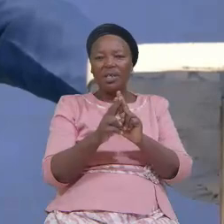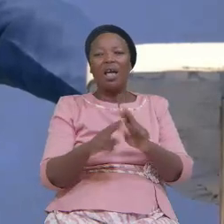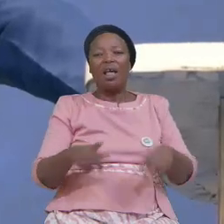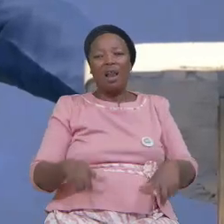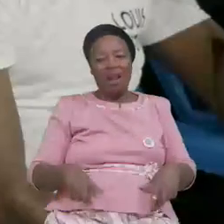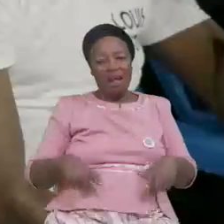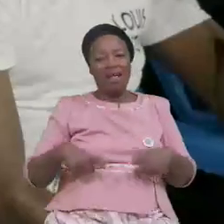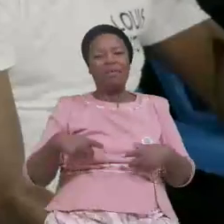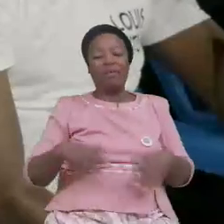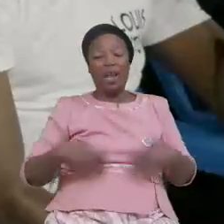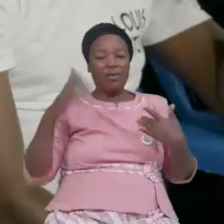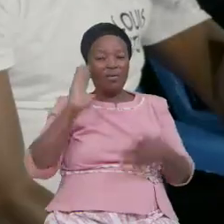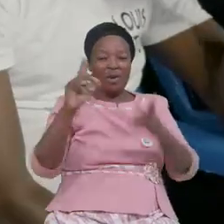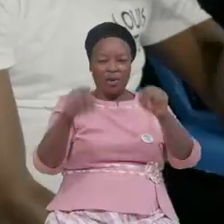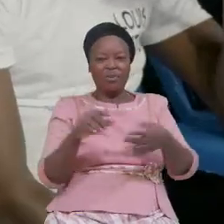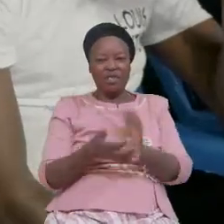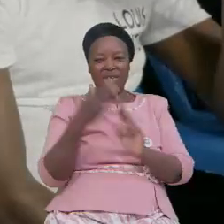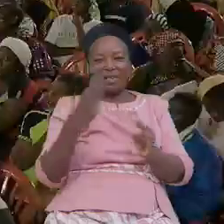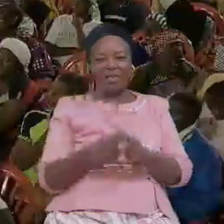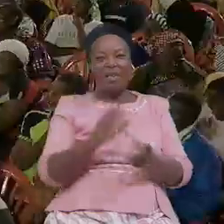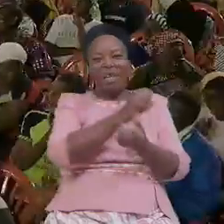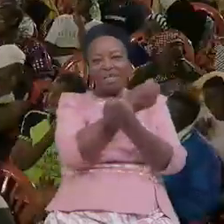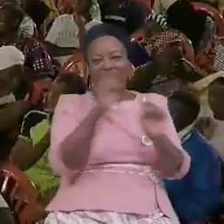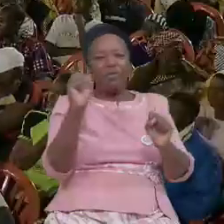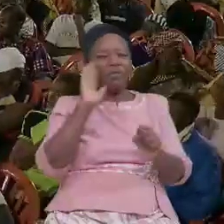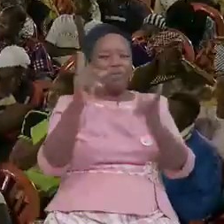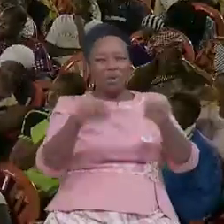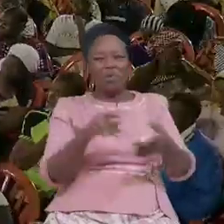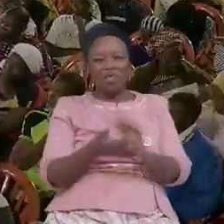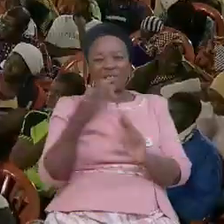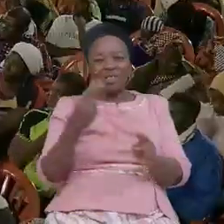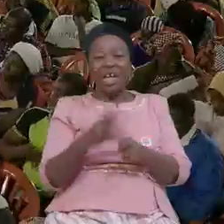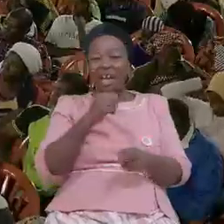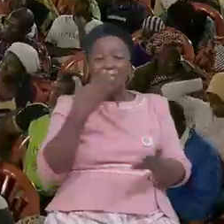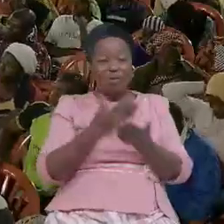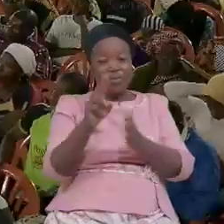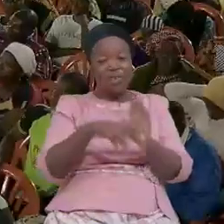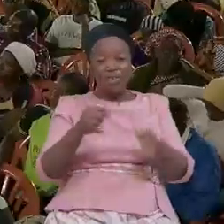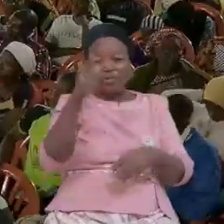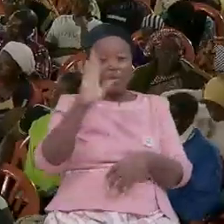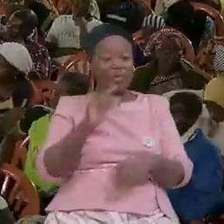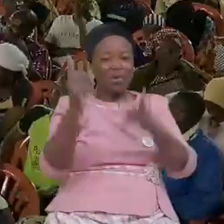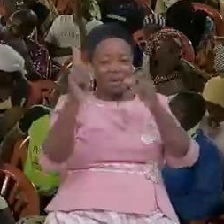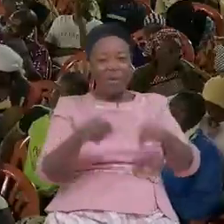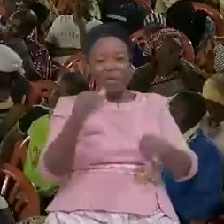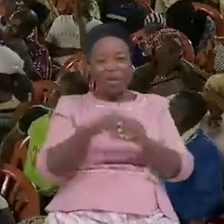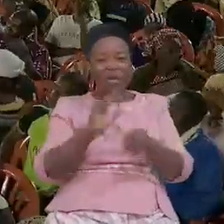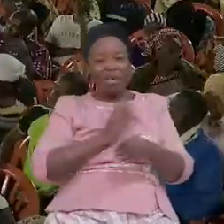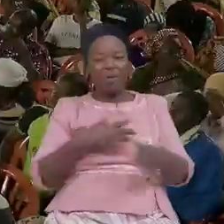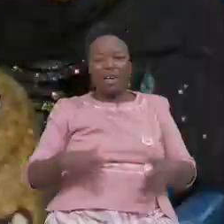come. Salvation will come. And the goodness of God will come in our lives